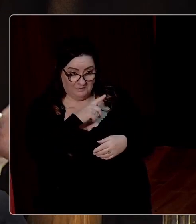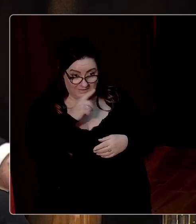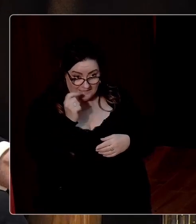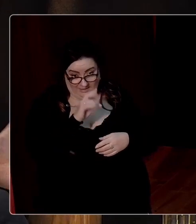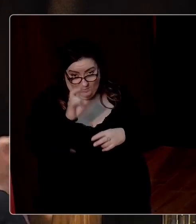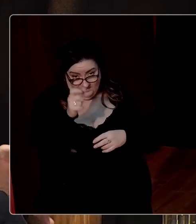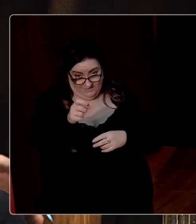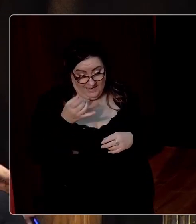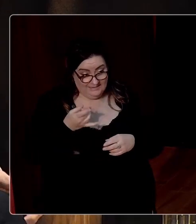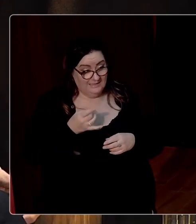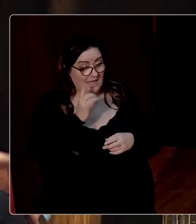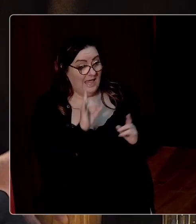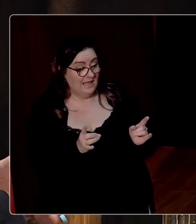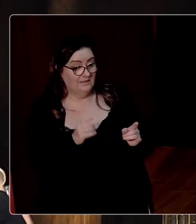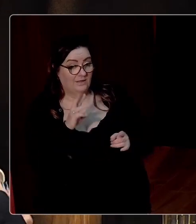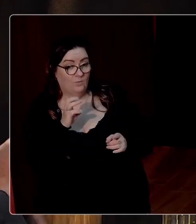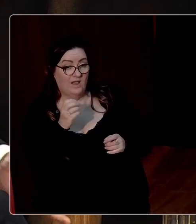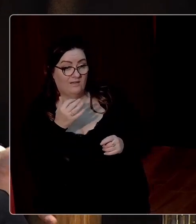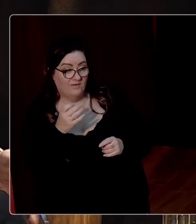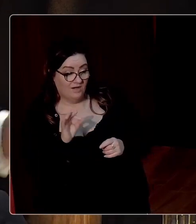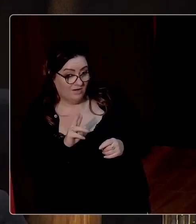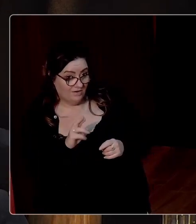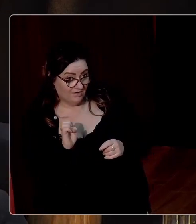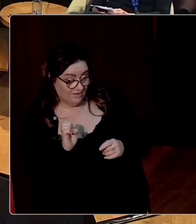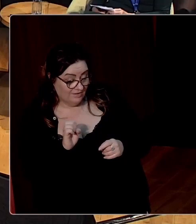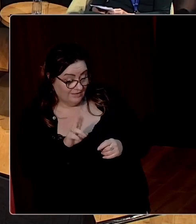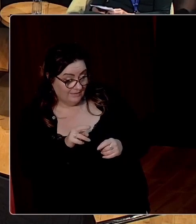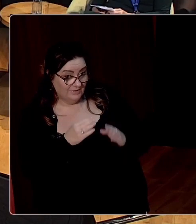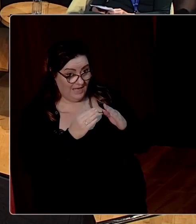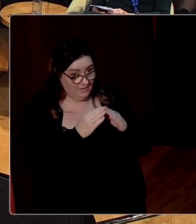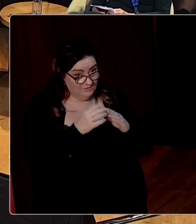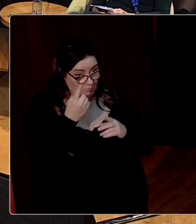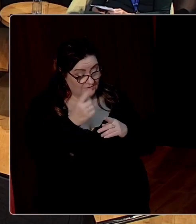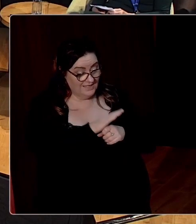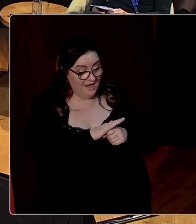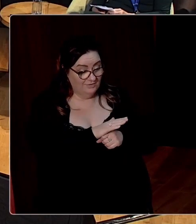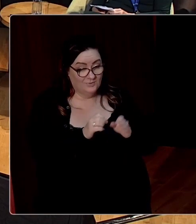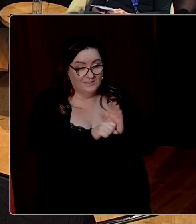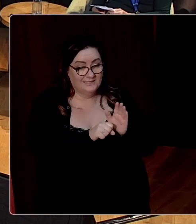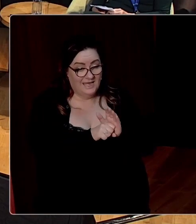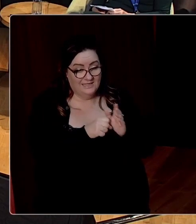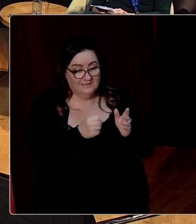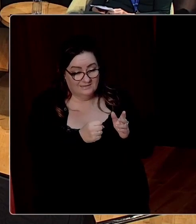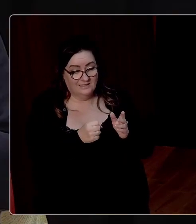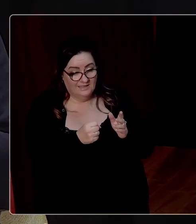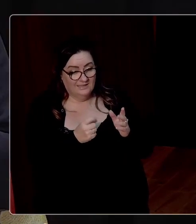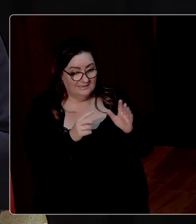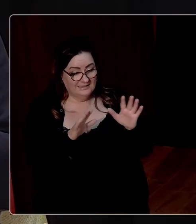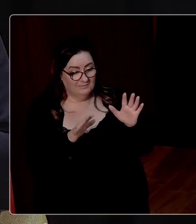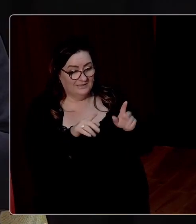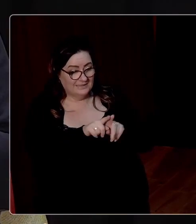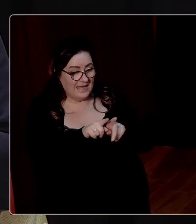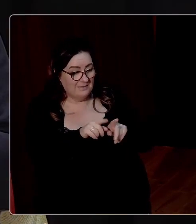the questioner says health and welfare could be seen as parsimonious, but is housing maybe one of the areas where the state is actually pump priming a little